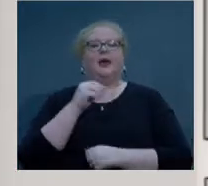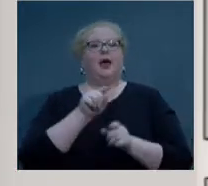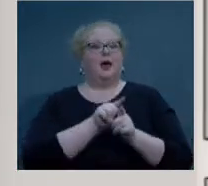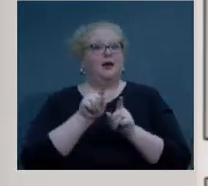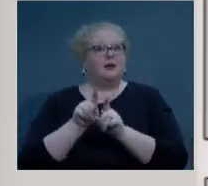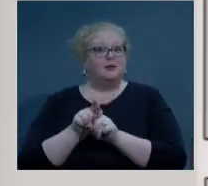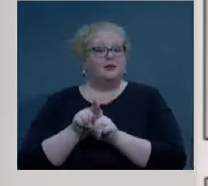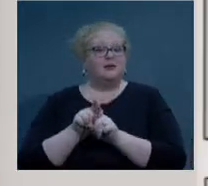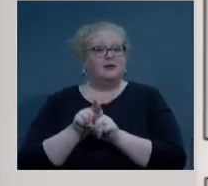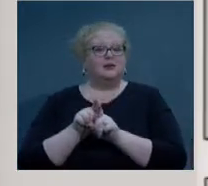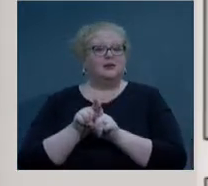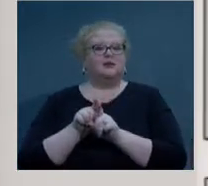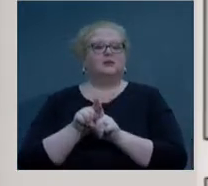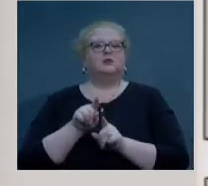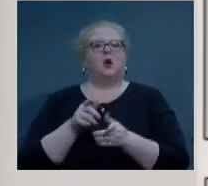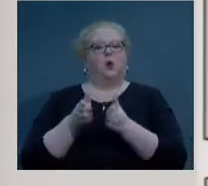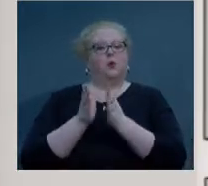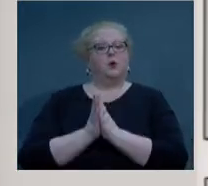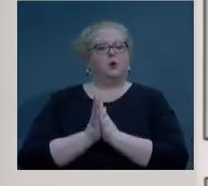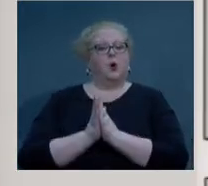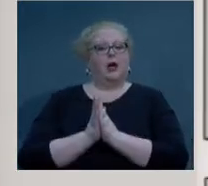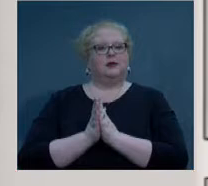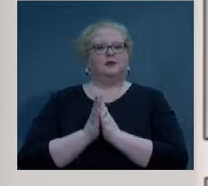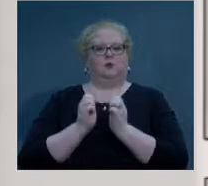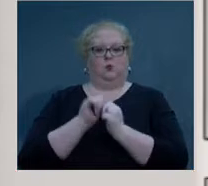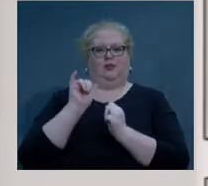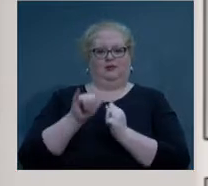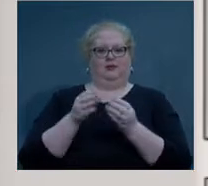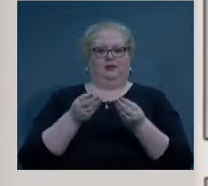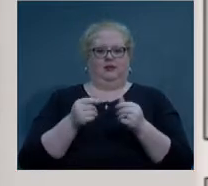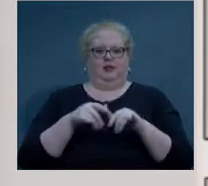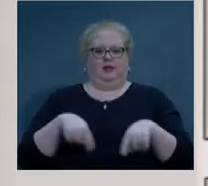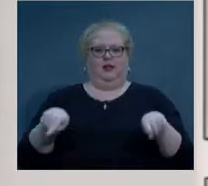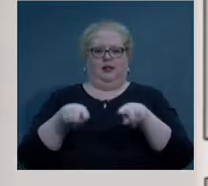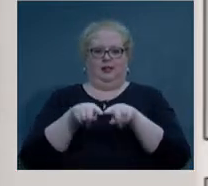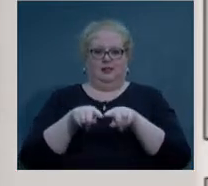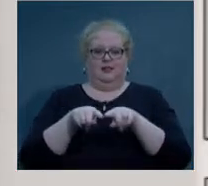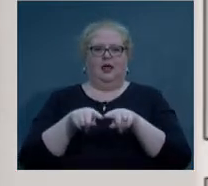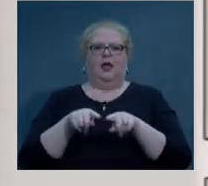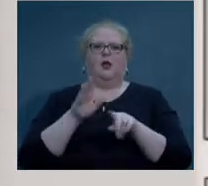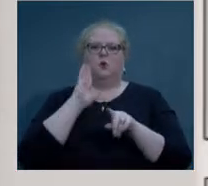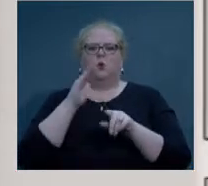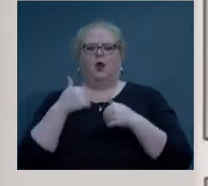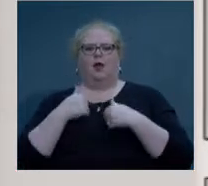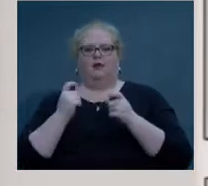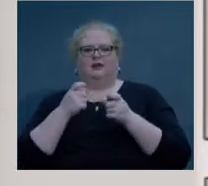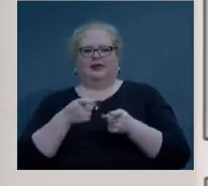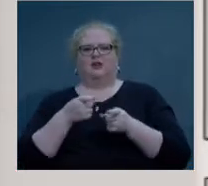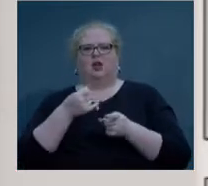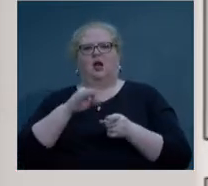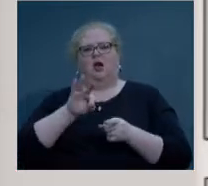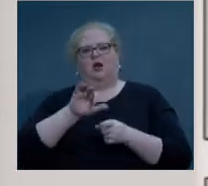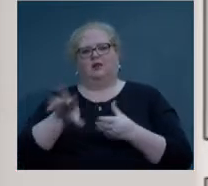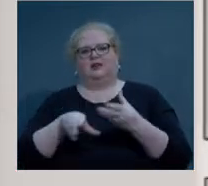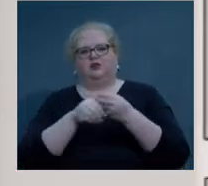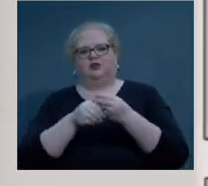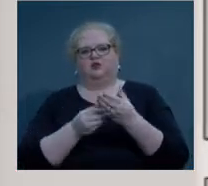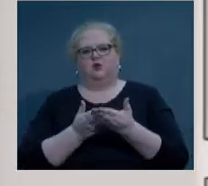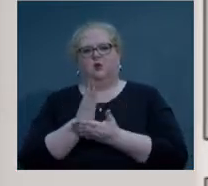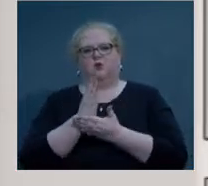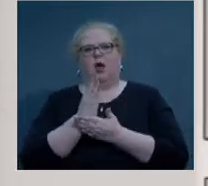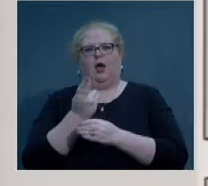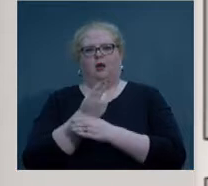Also, with the request with this plat, there would be dedication of additional right-of-way for Crystal